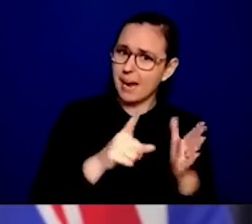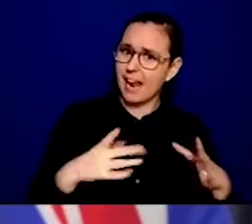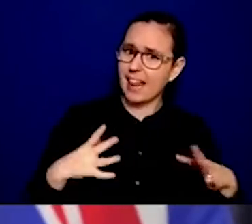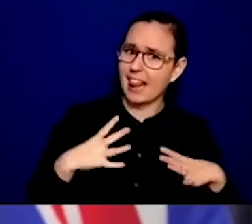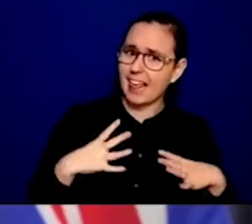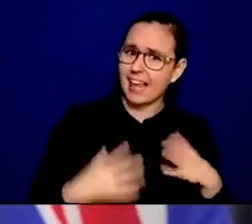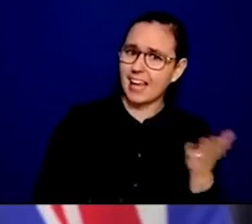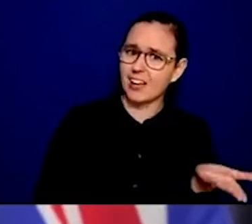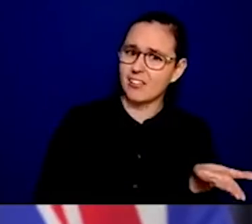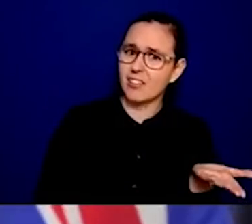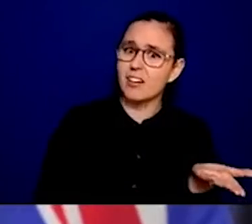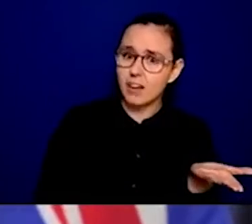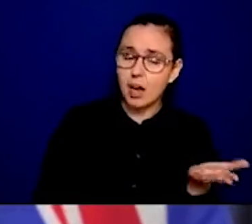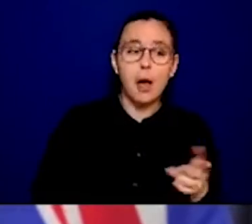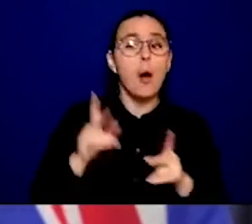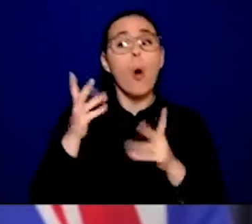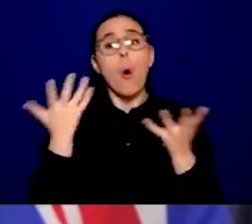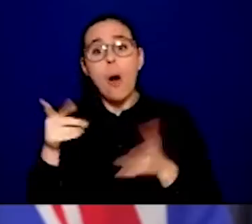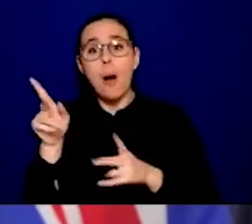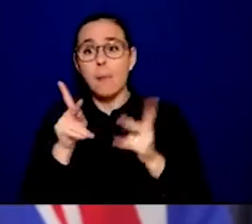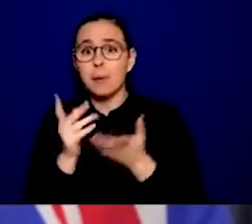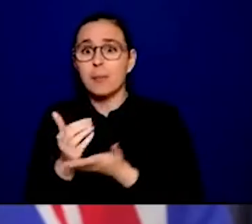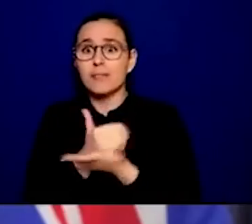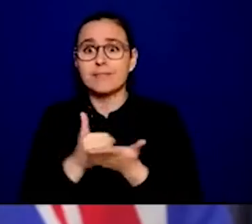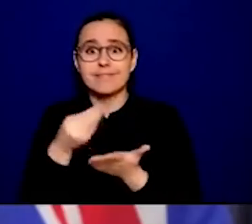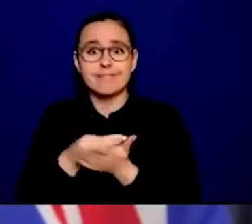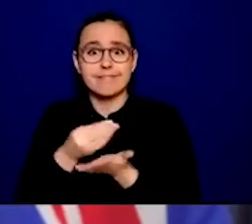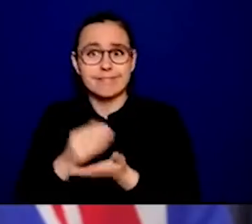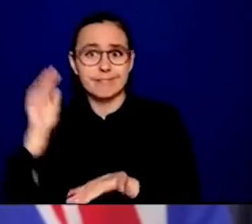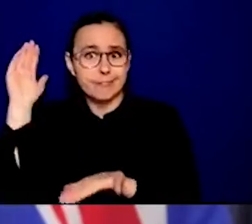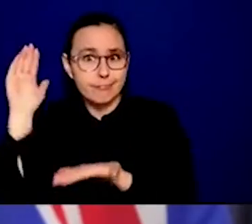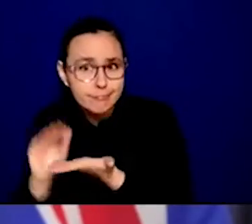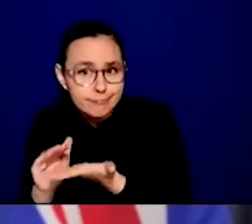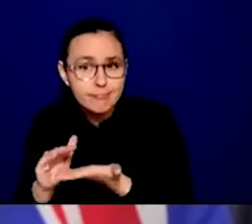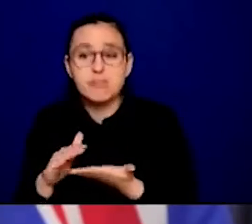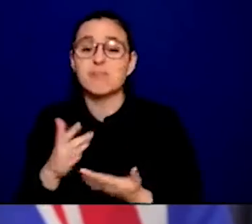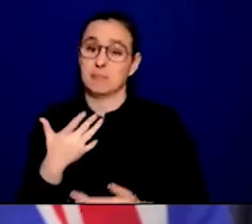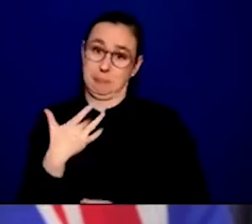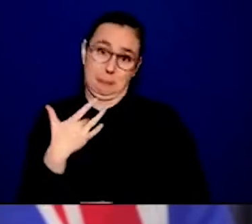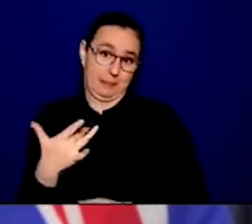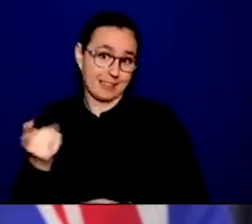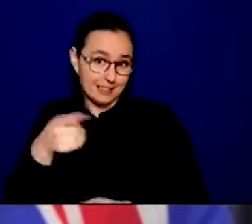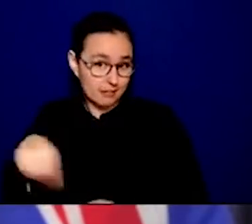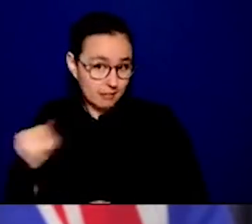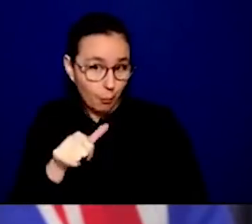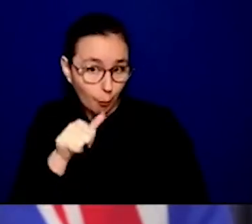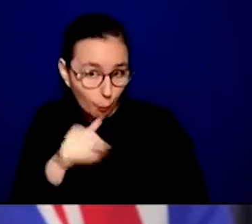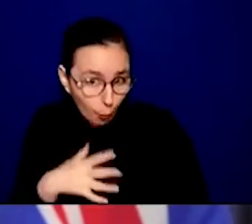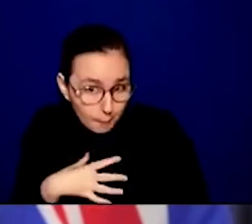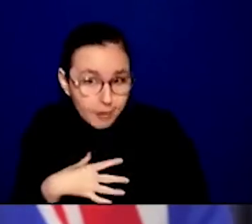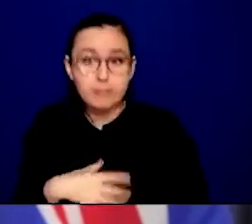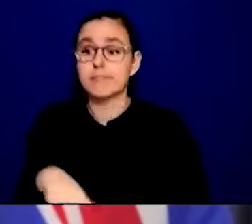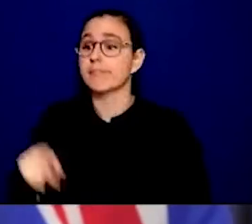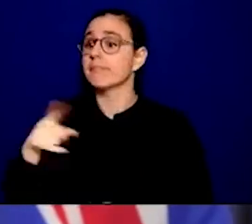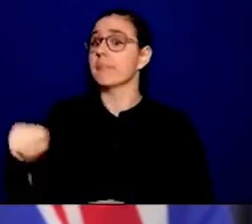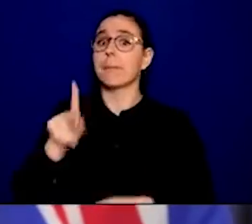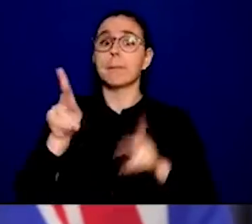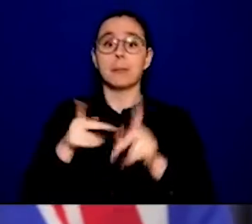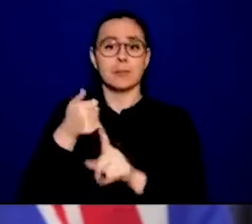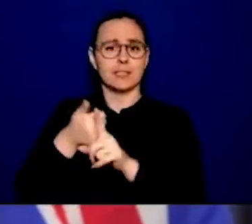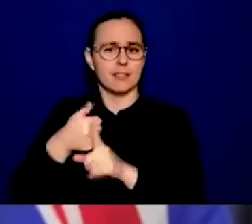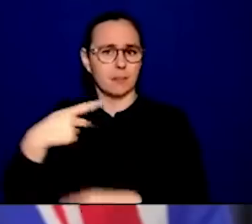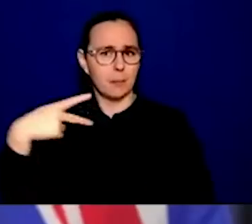society, those in low-paying jobs, often women and racialized people. These are the